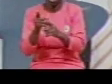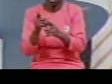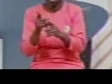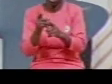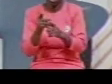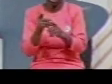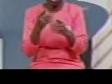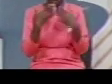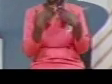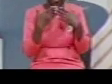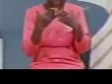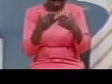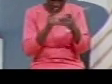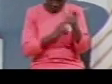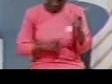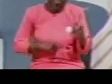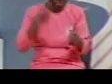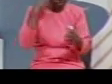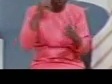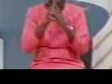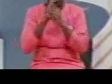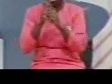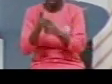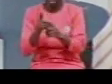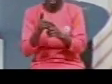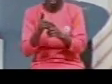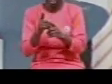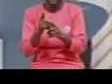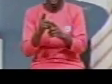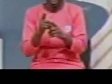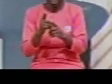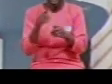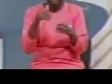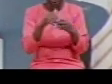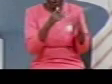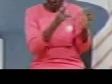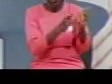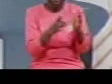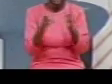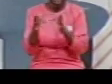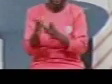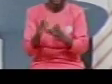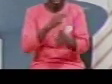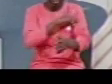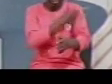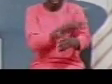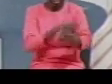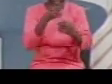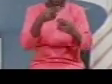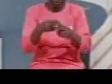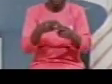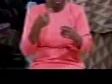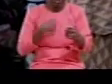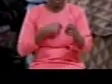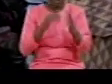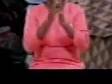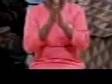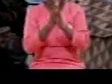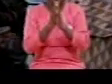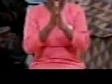Thank you, Lord, for having answered. In Jesus' mighty name, we pray.